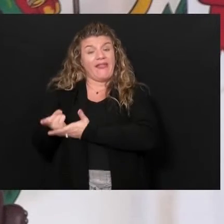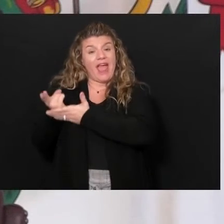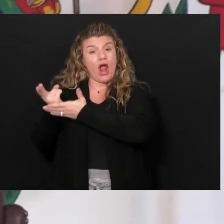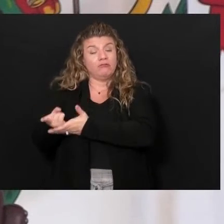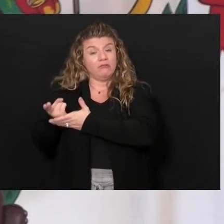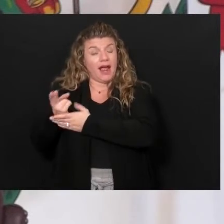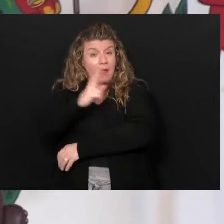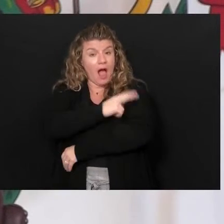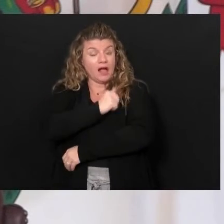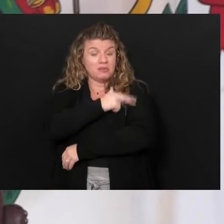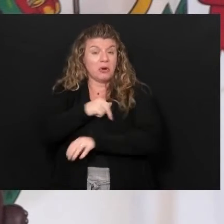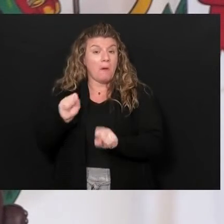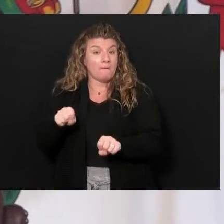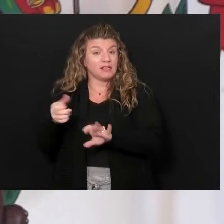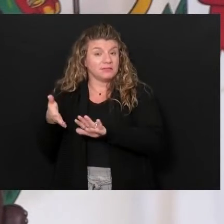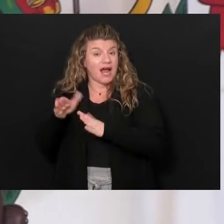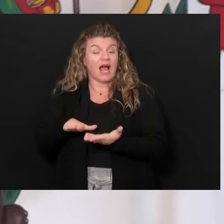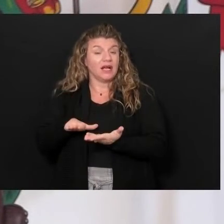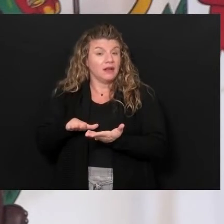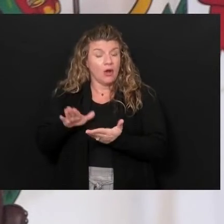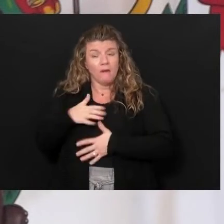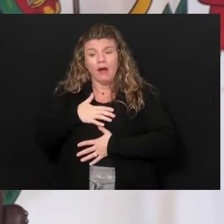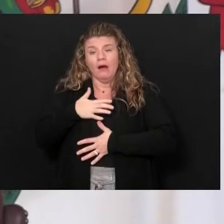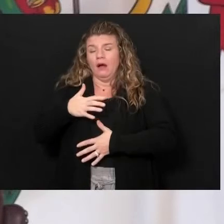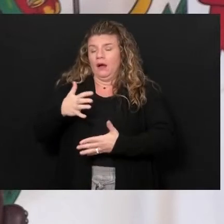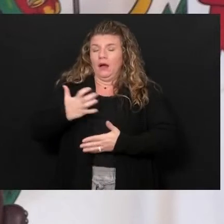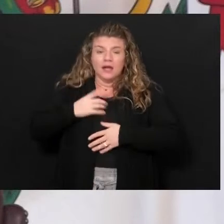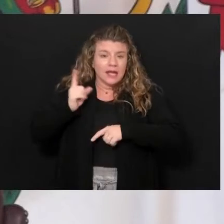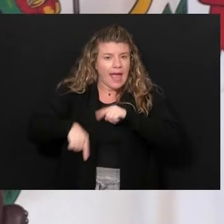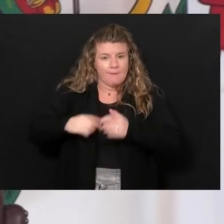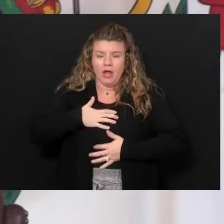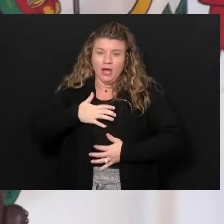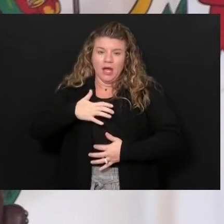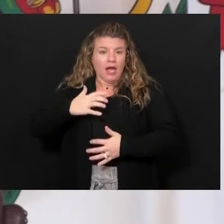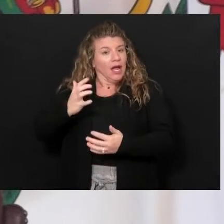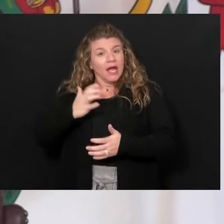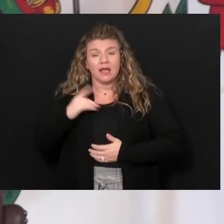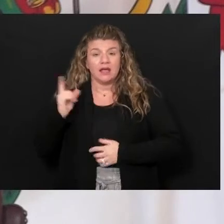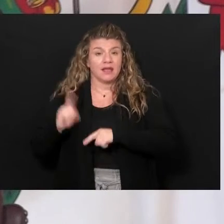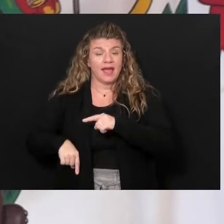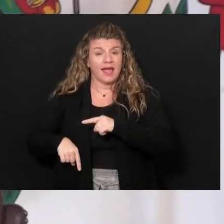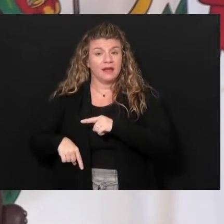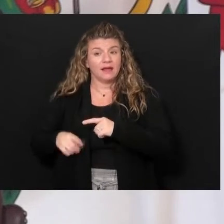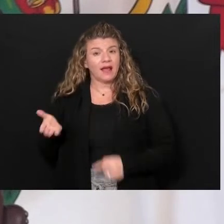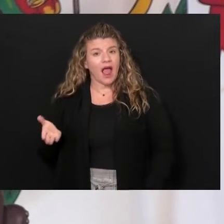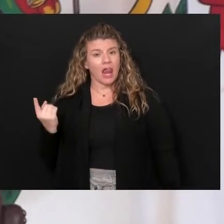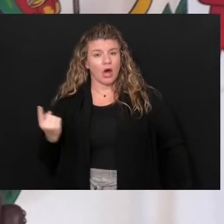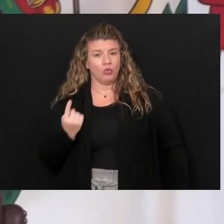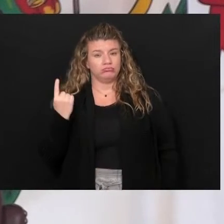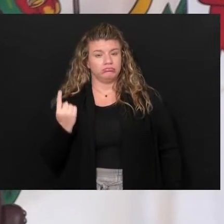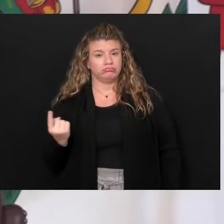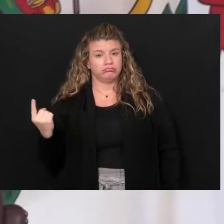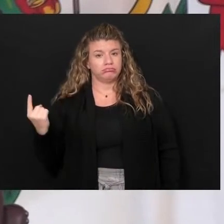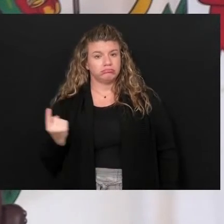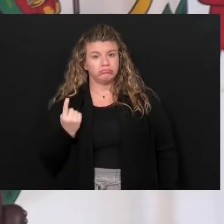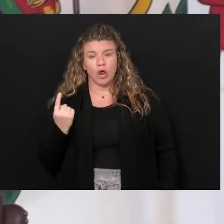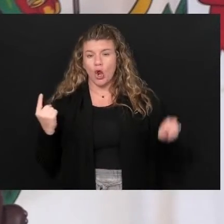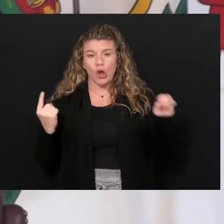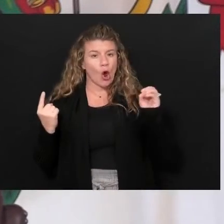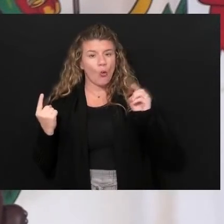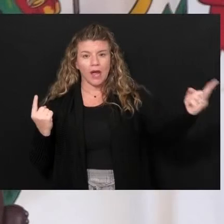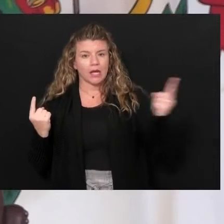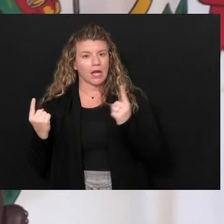possibly dying or possibly just gasping for breath, and none of your loved ones can even be around